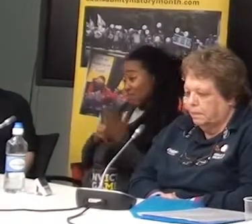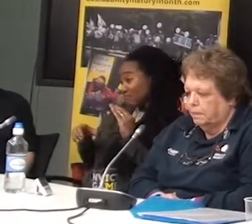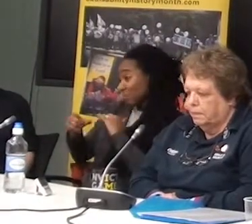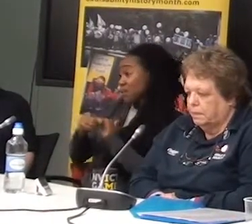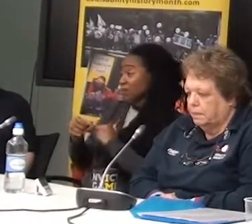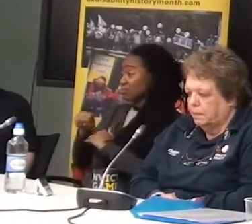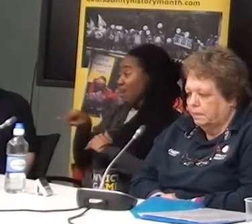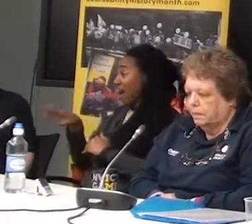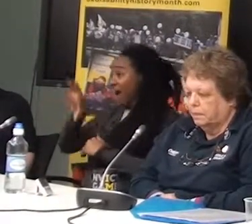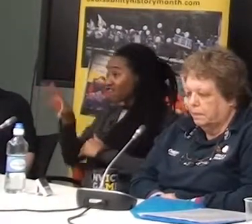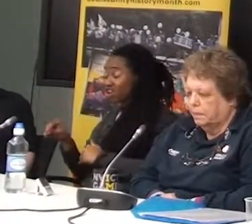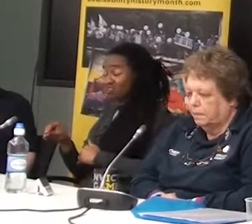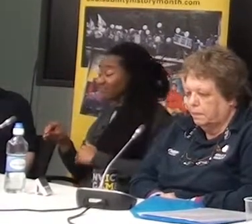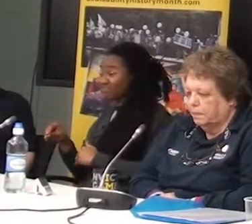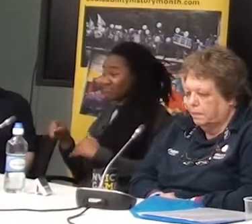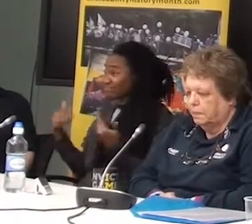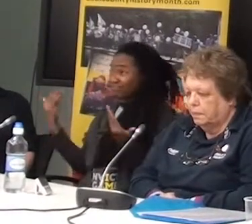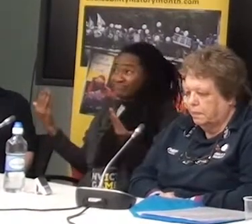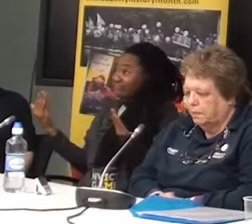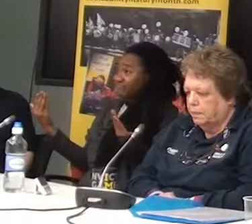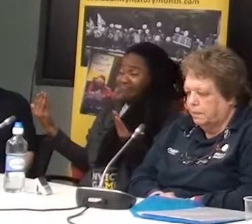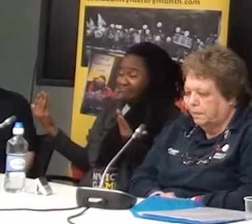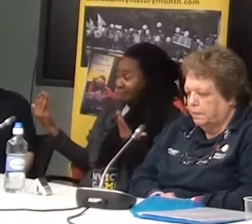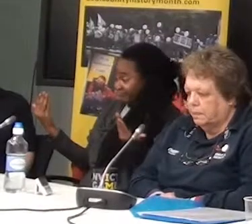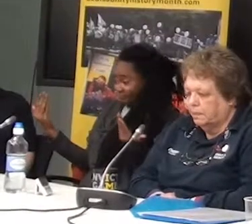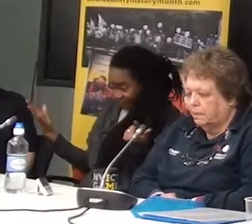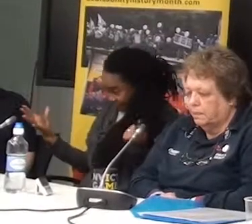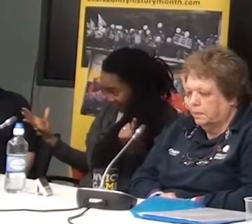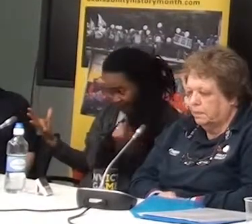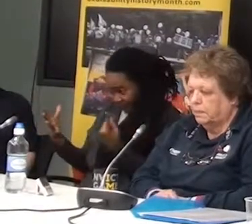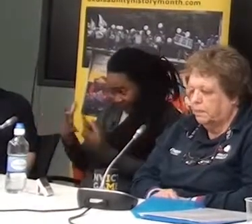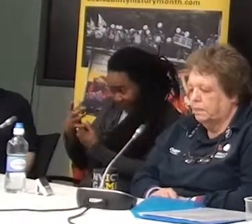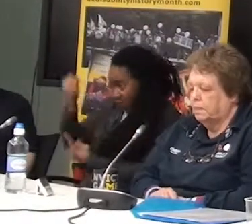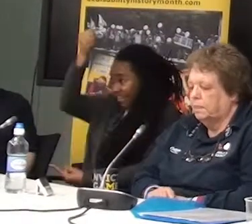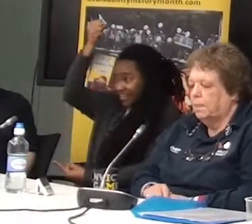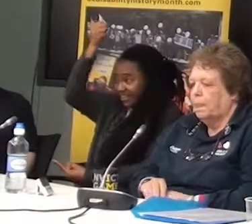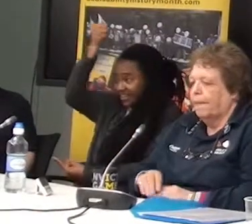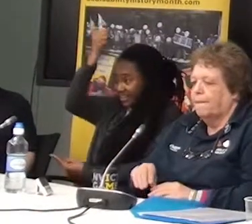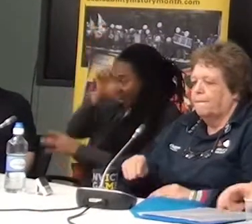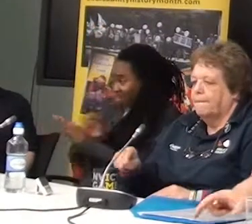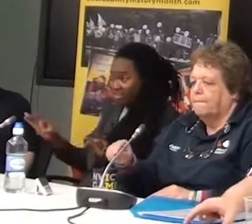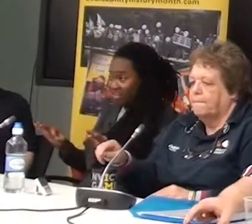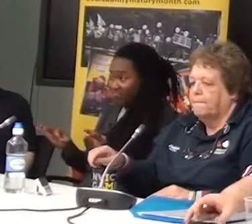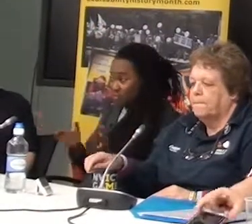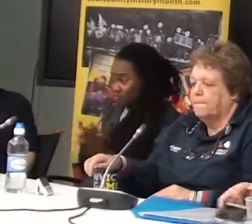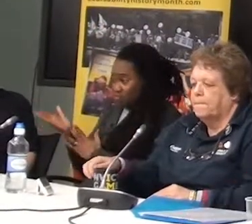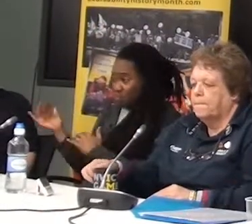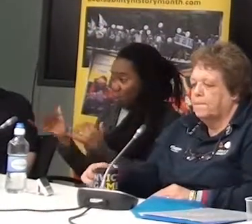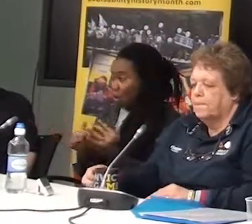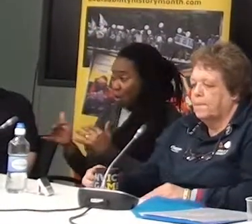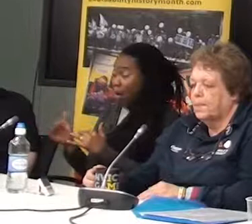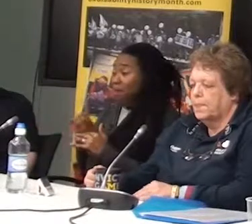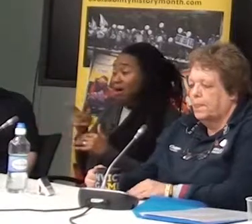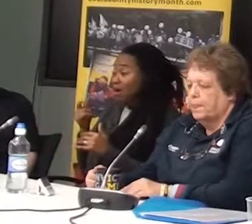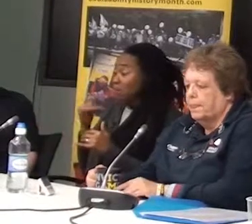particular sense did not really win in the war. Although no doubt they were fighting for